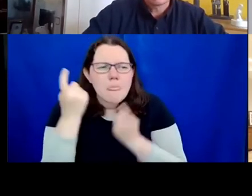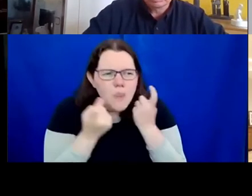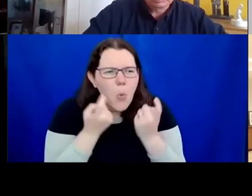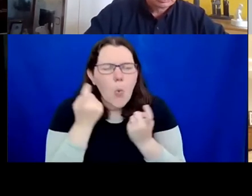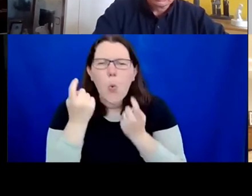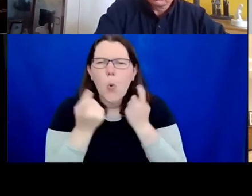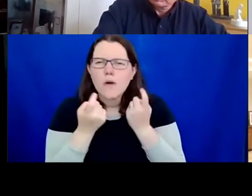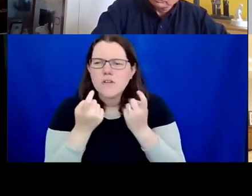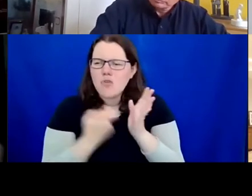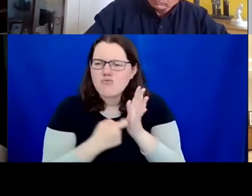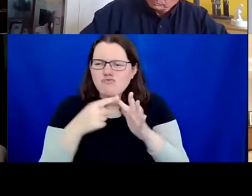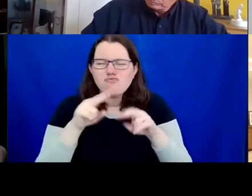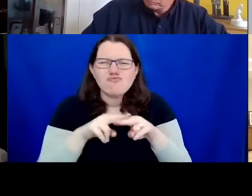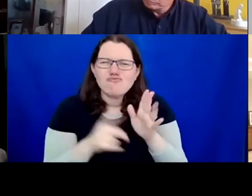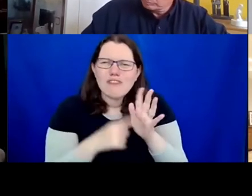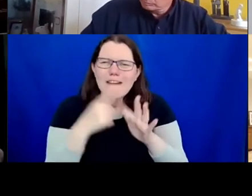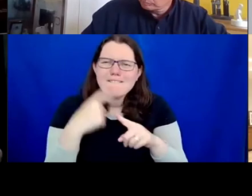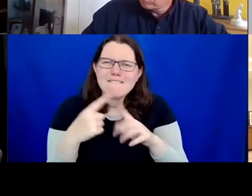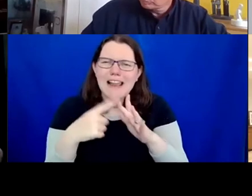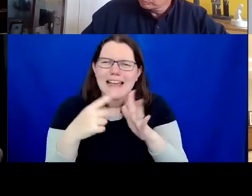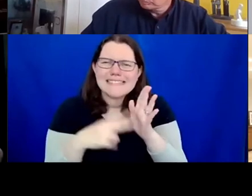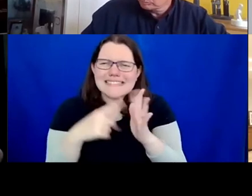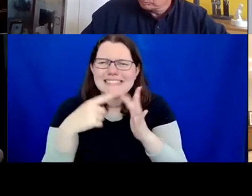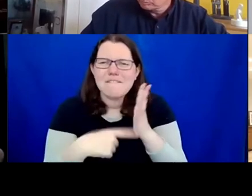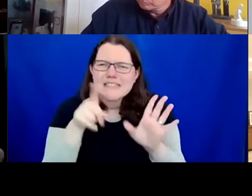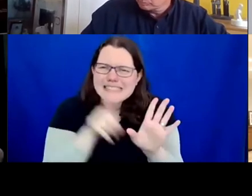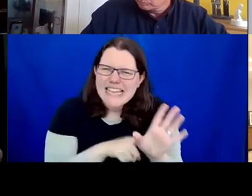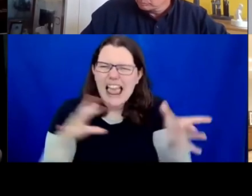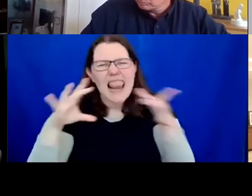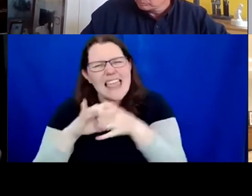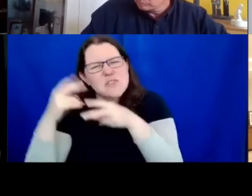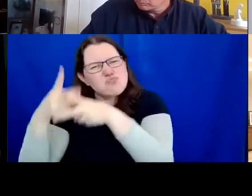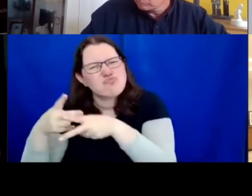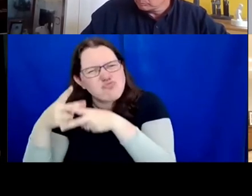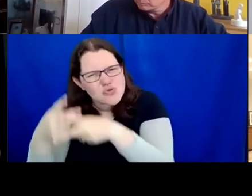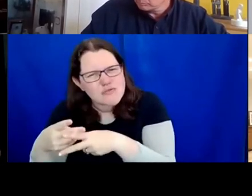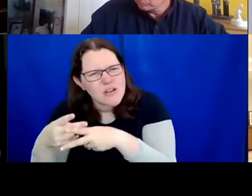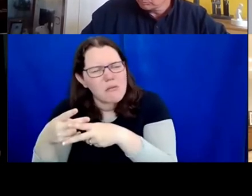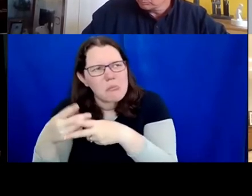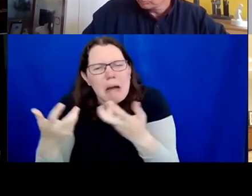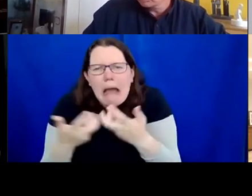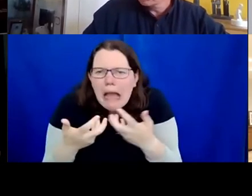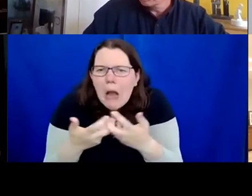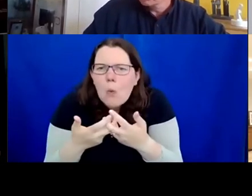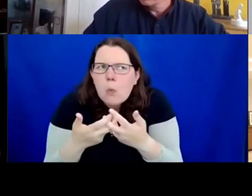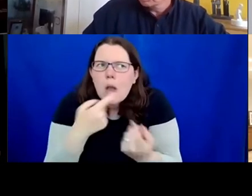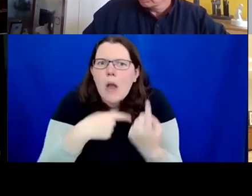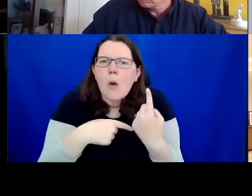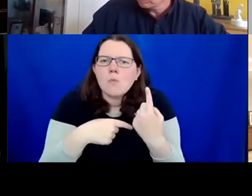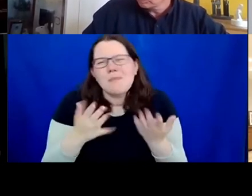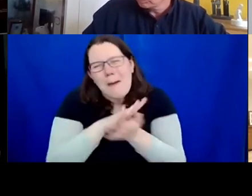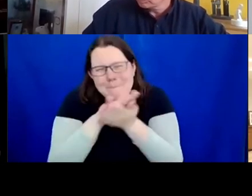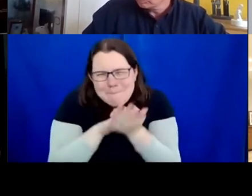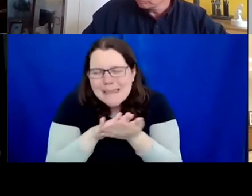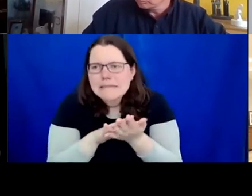reflexivity has in curatorial processes, i.e. how important is the capacity to acknowledge mistakes and